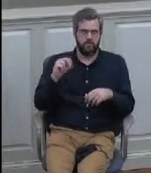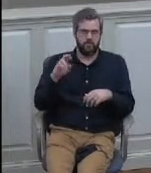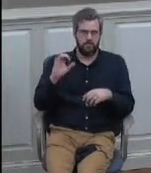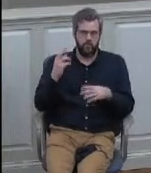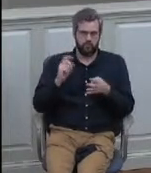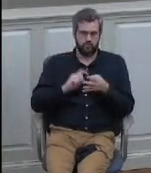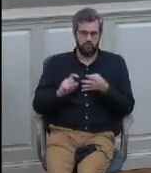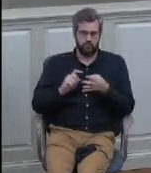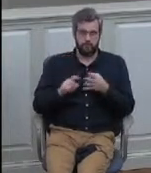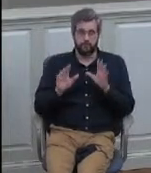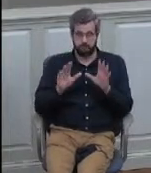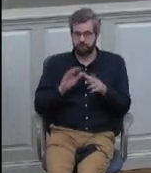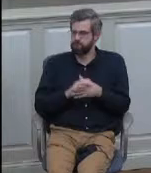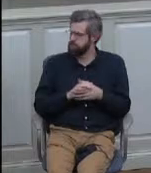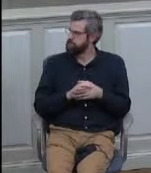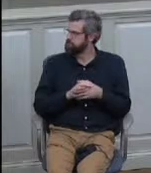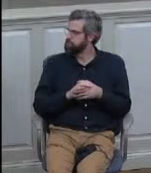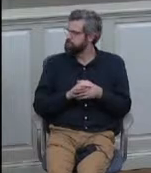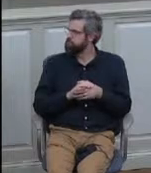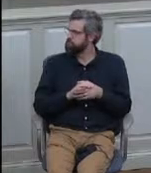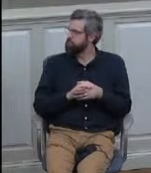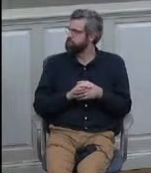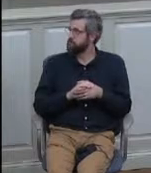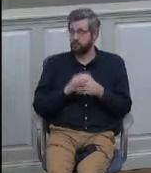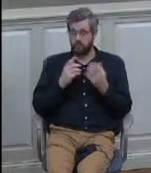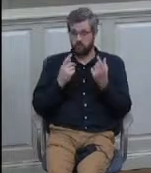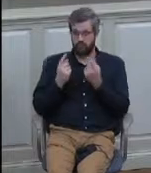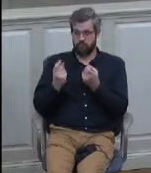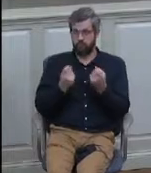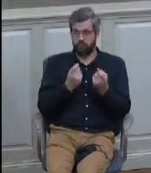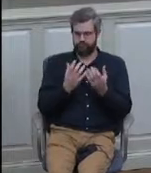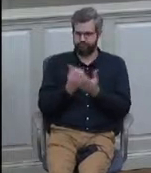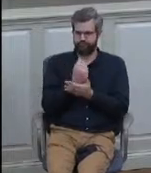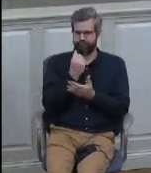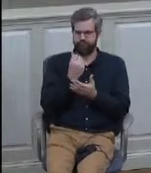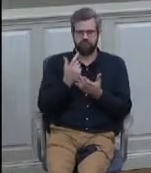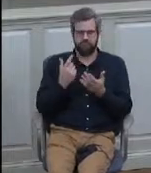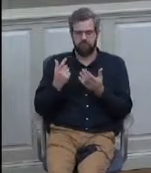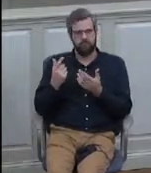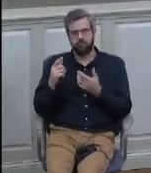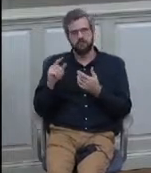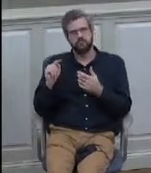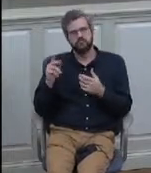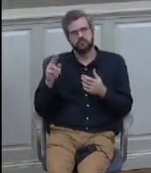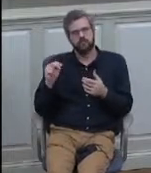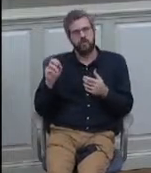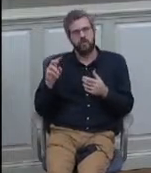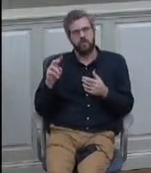right. Wanted to go ahead as we talk about recruiting. Obviously, turnover is something that